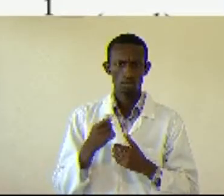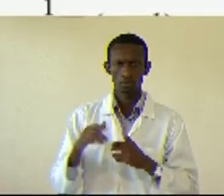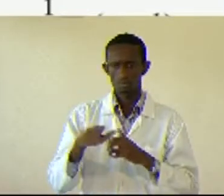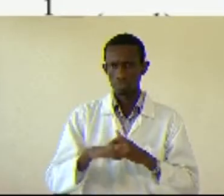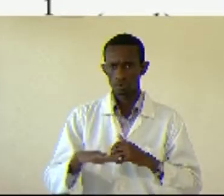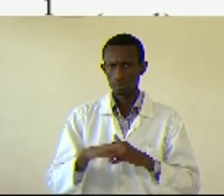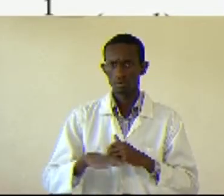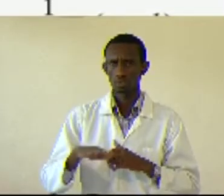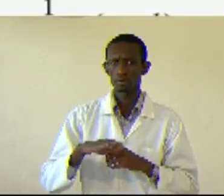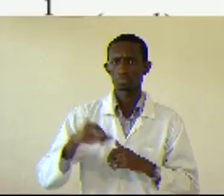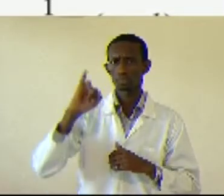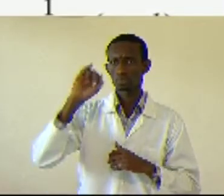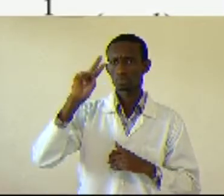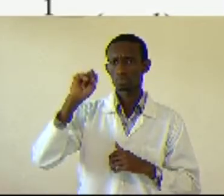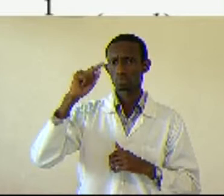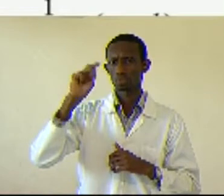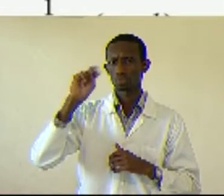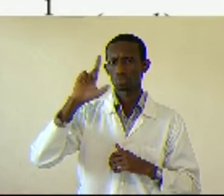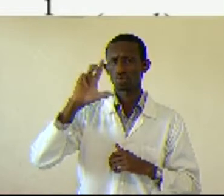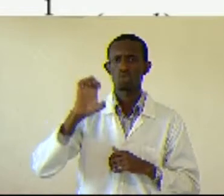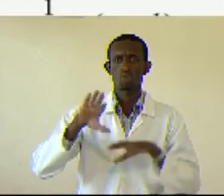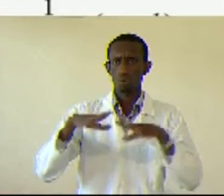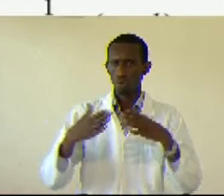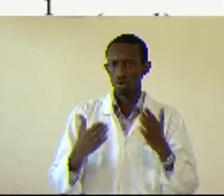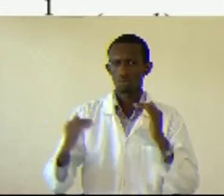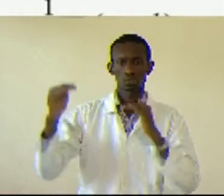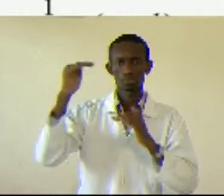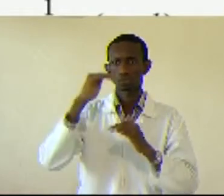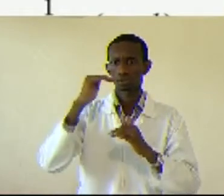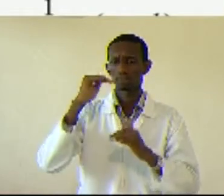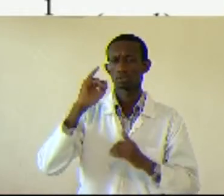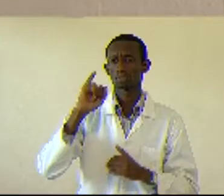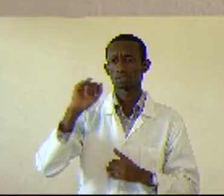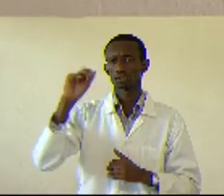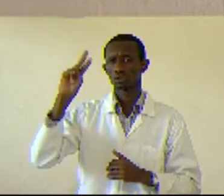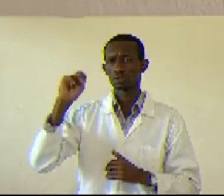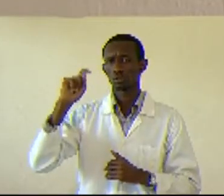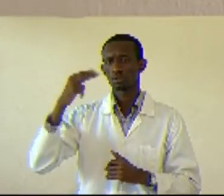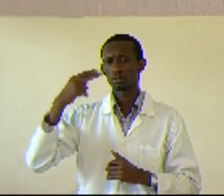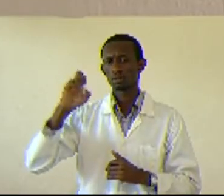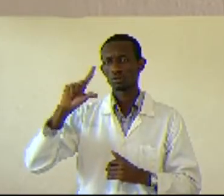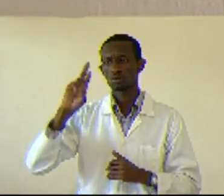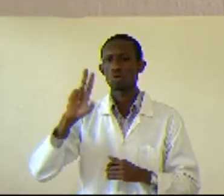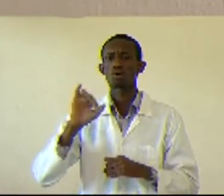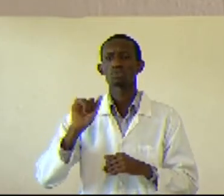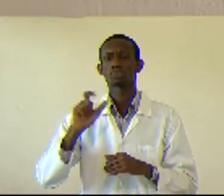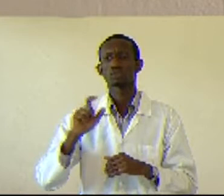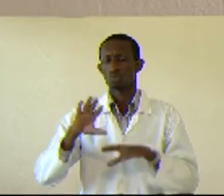basic integrals or standard integrals or basic integration formula.